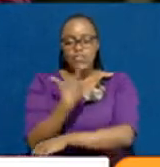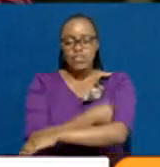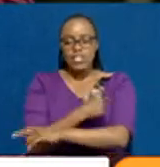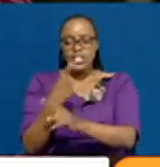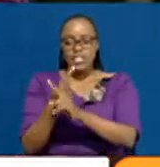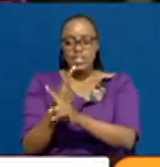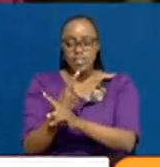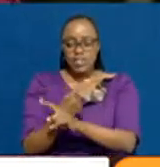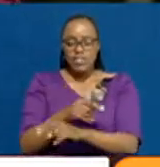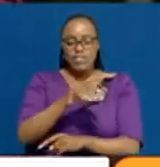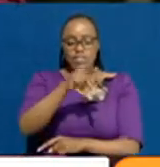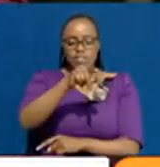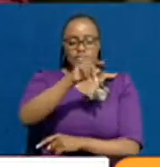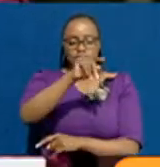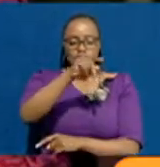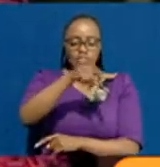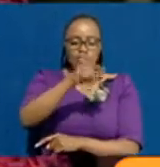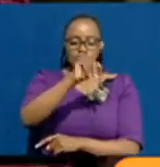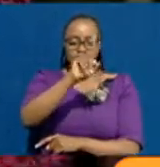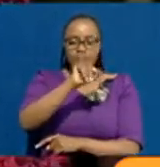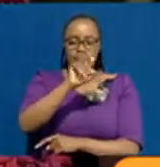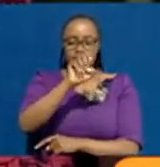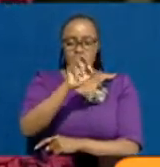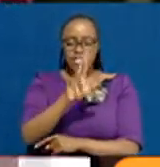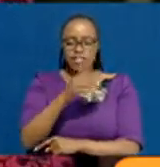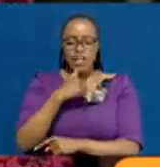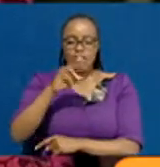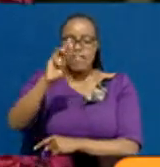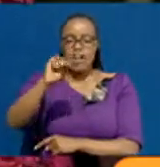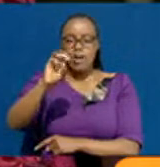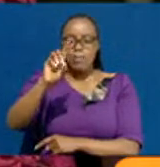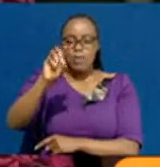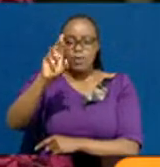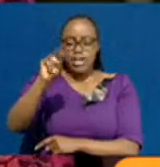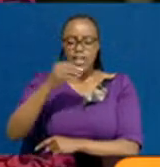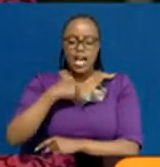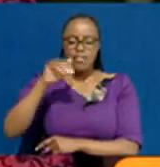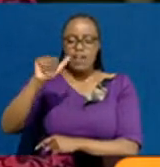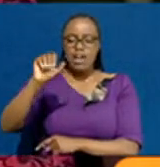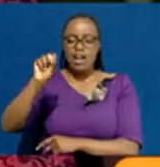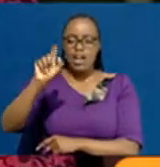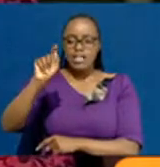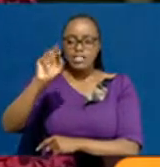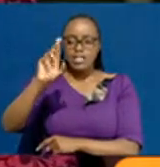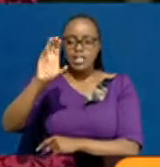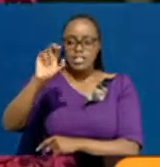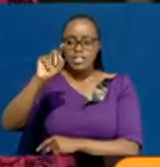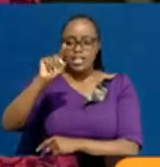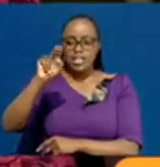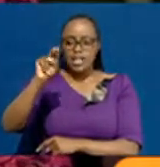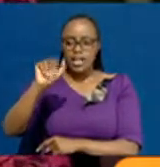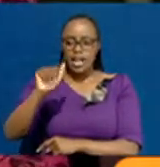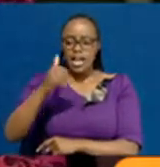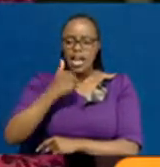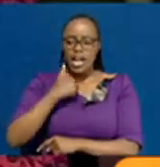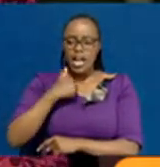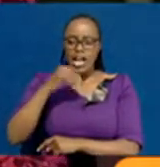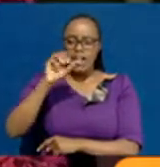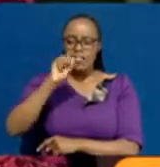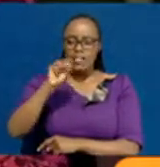the Pfizer vaccine, we've had the Moderna vaccine, we have AstraZeneca, we have Sinopharm, and then we